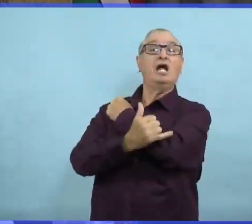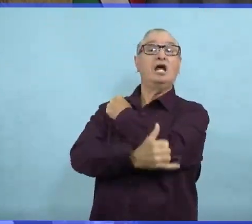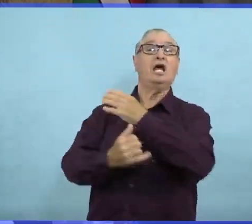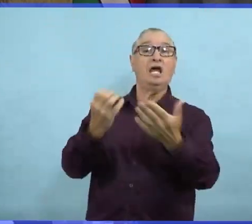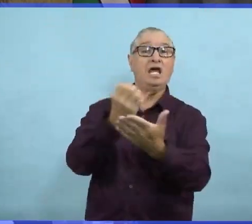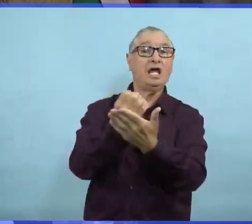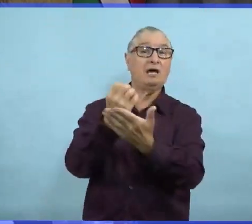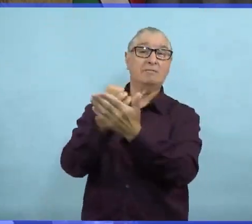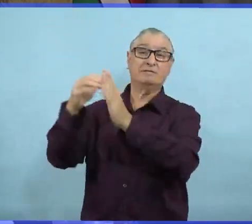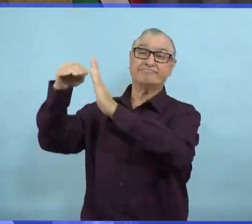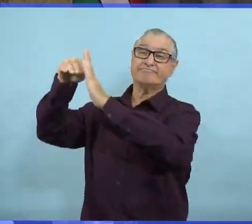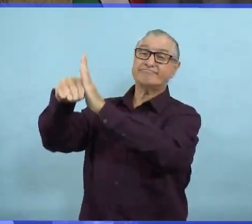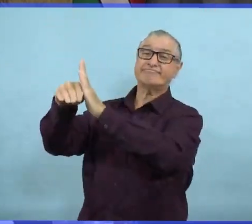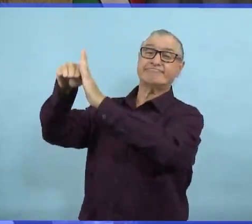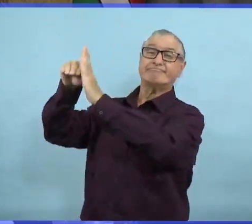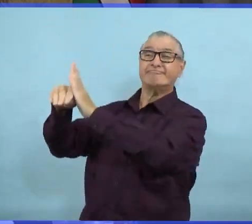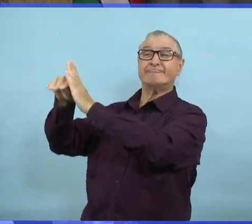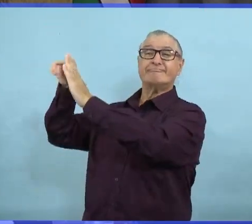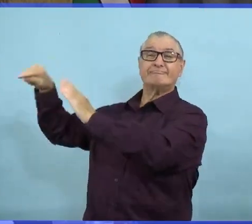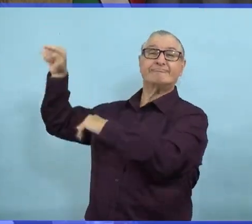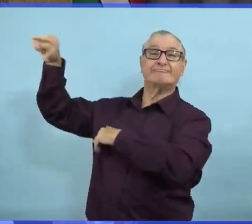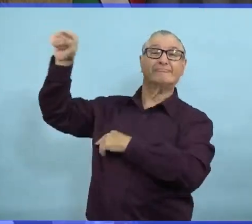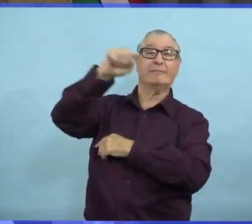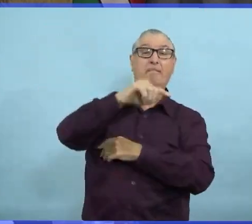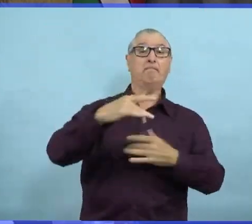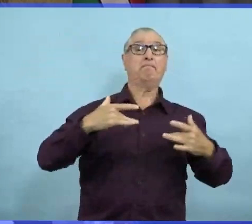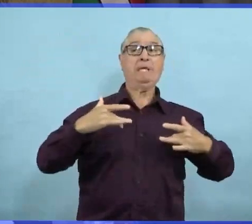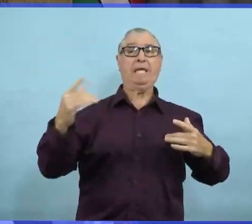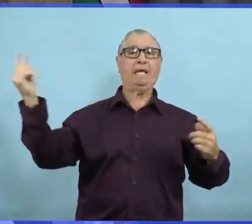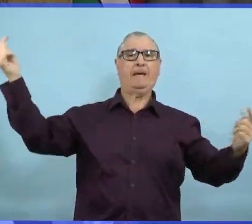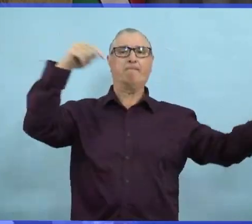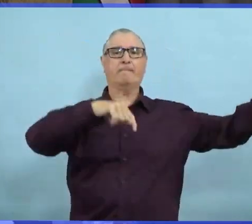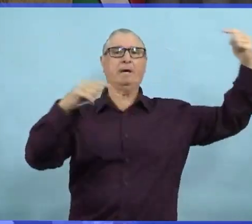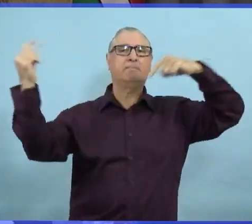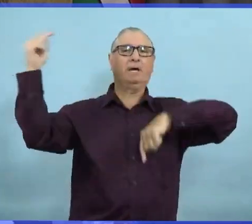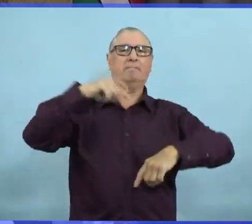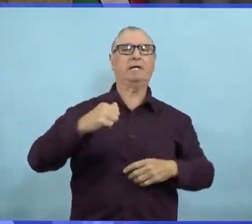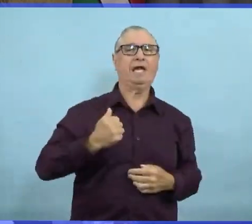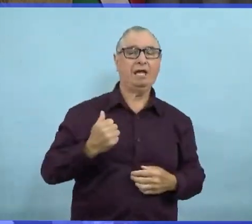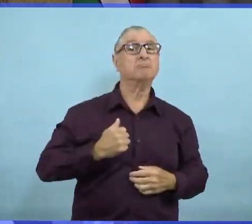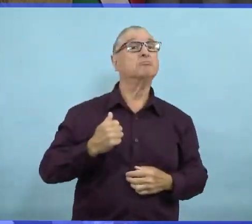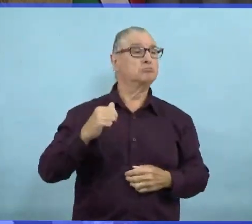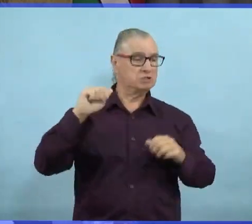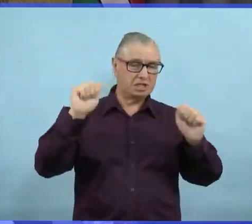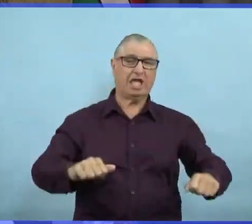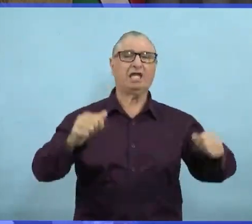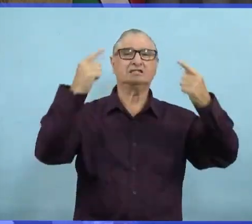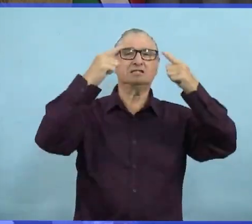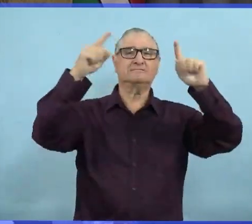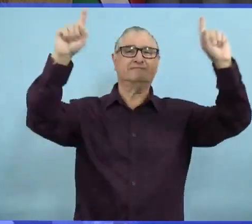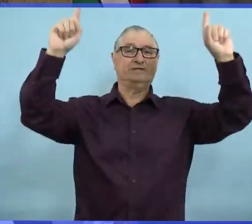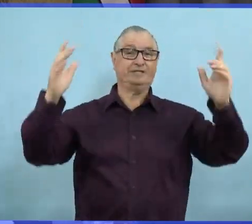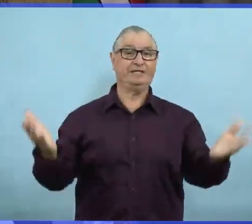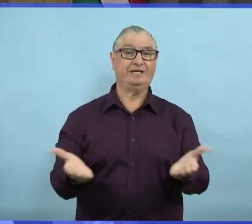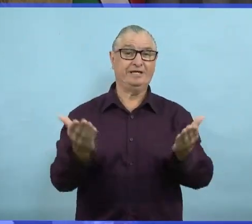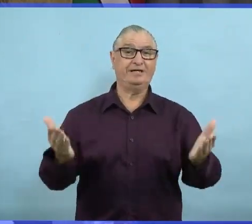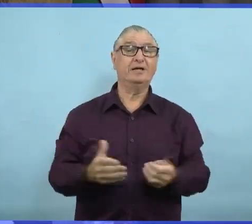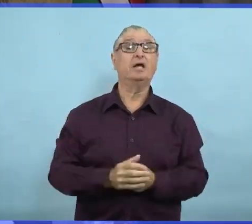say we're 3 times as likely to be able, as citizens of Canada, to move from a lower